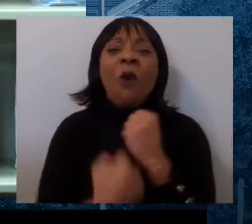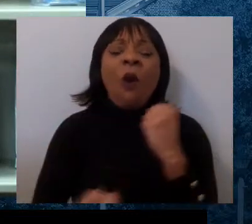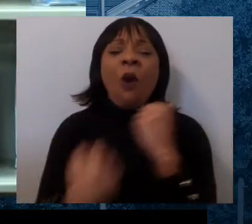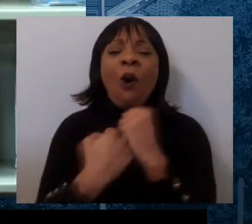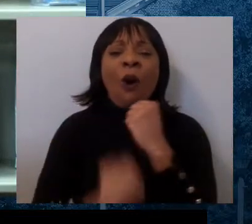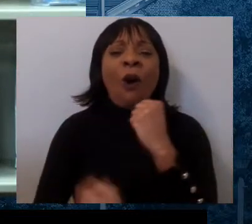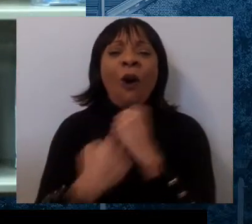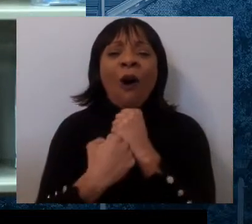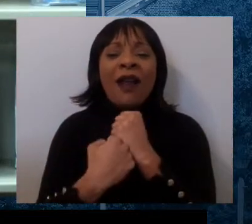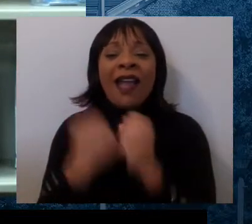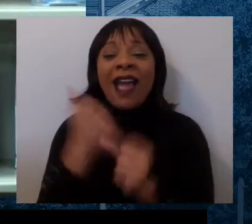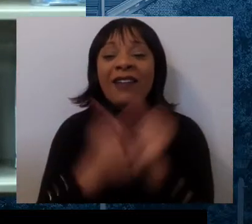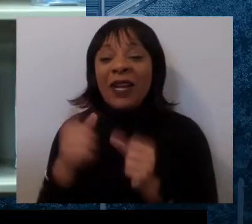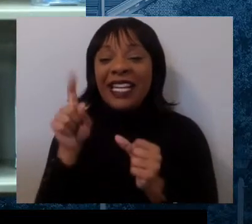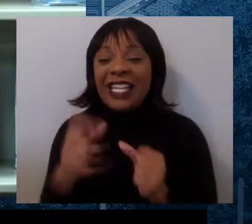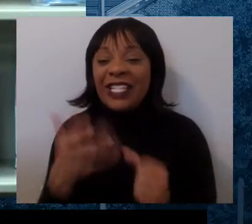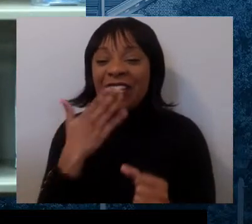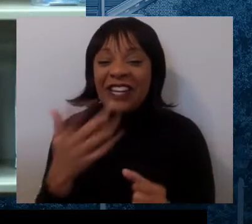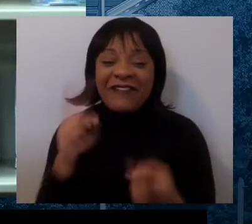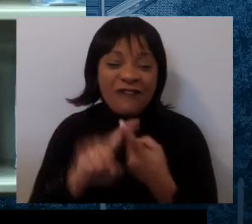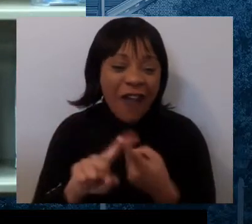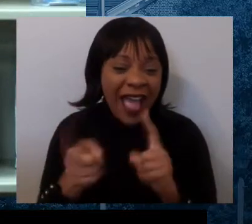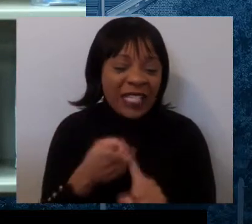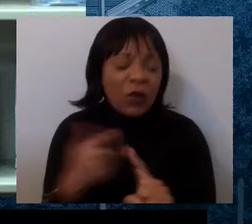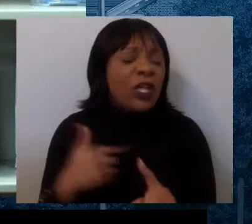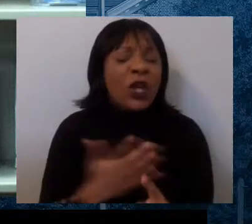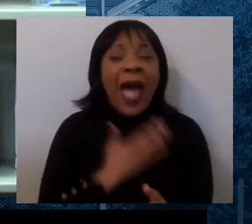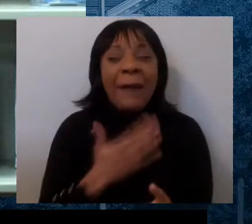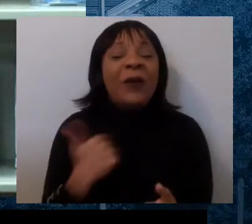Everyone needs good friends, and we are so glad we have them.